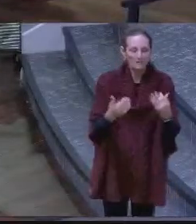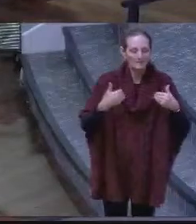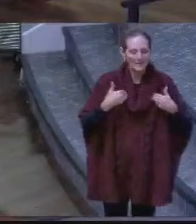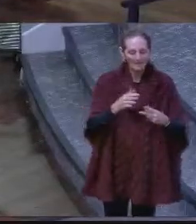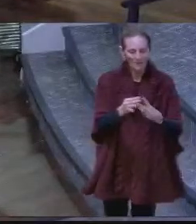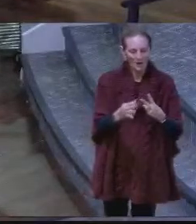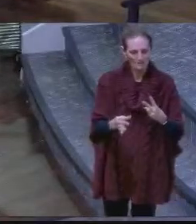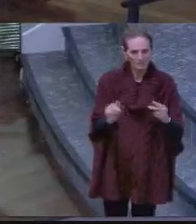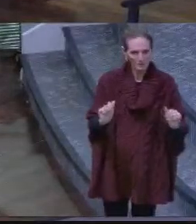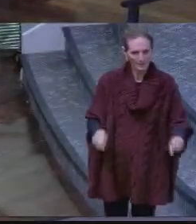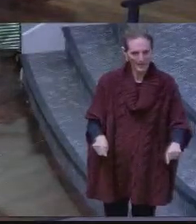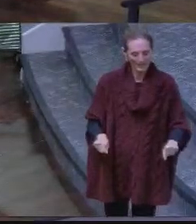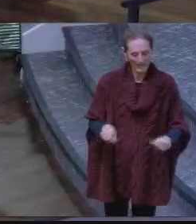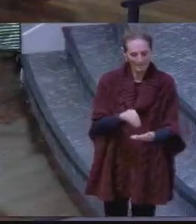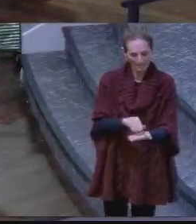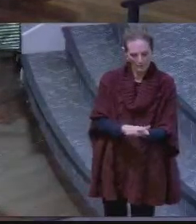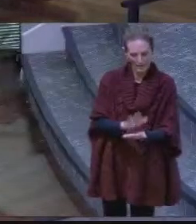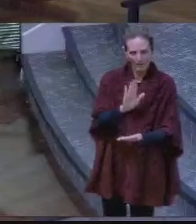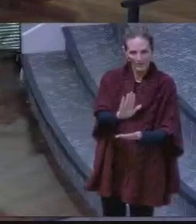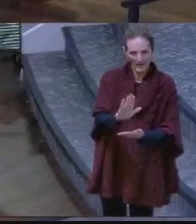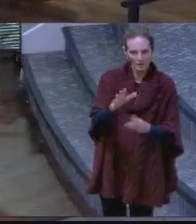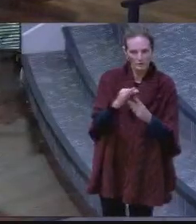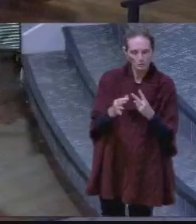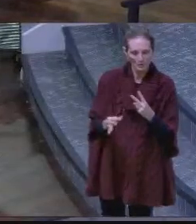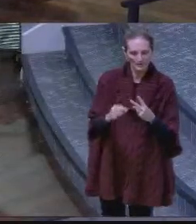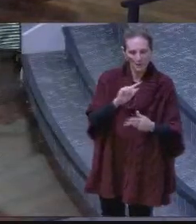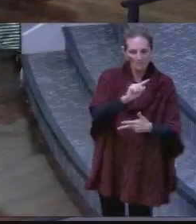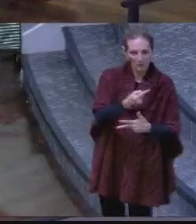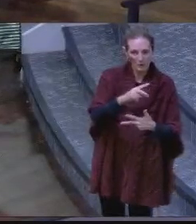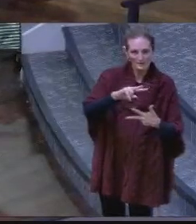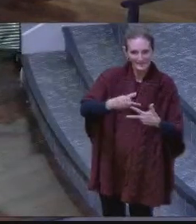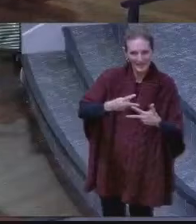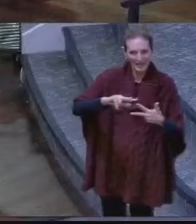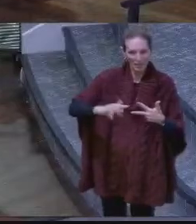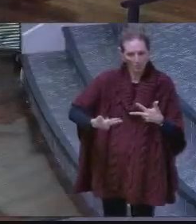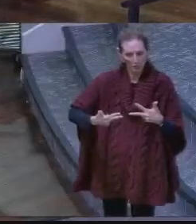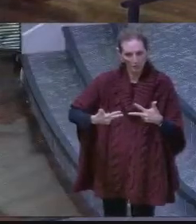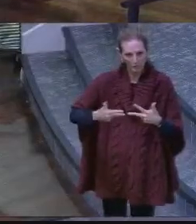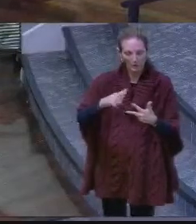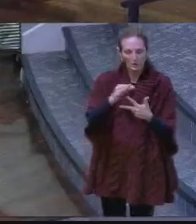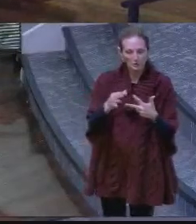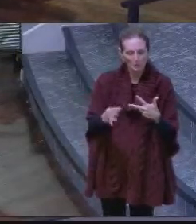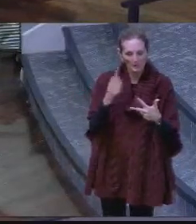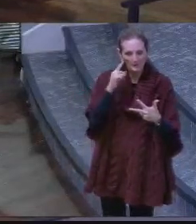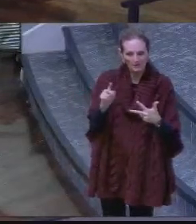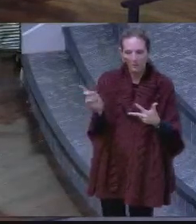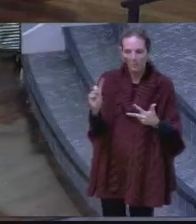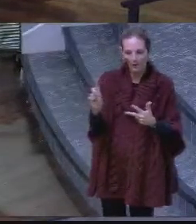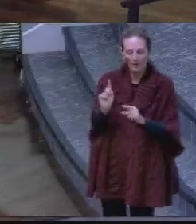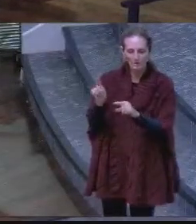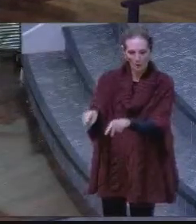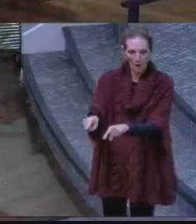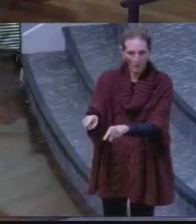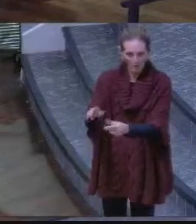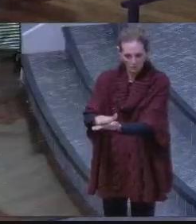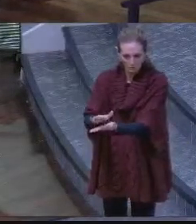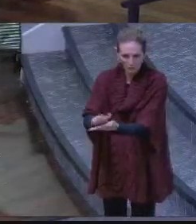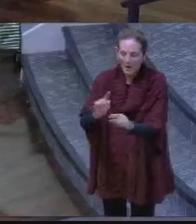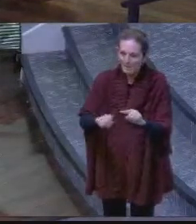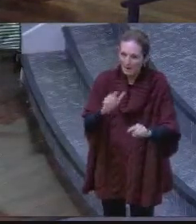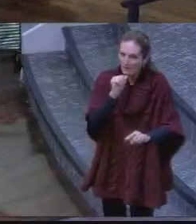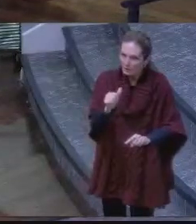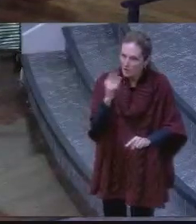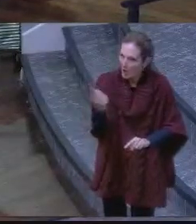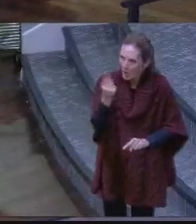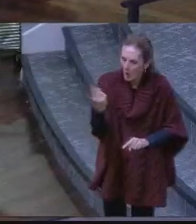their choice, first, second, and third choice of enrollment, but there's not always space at the